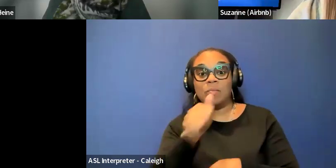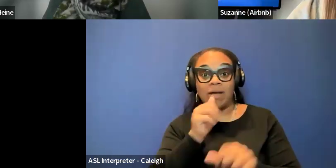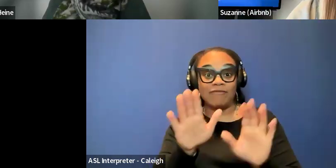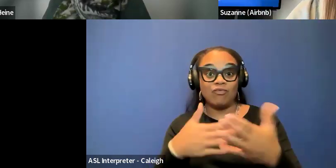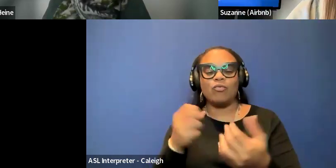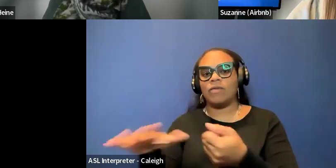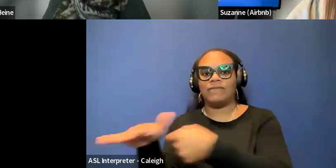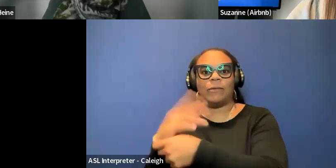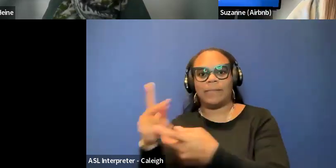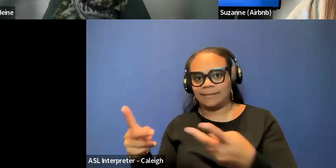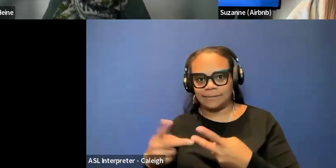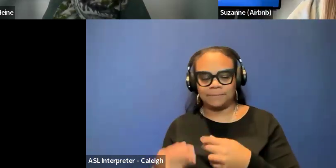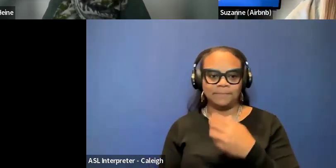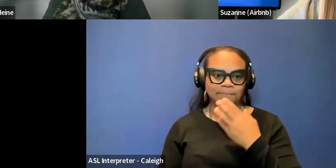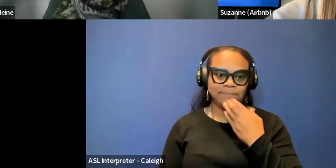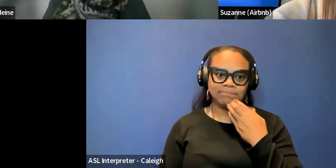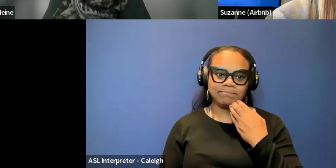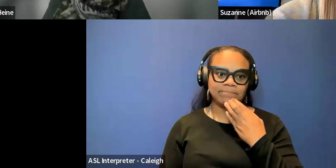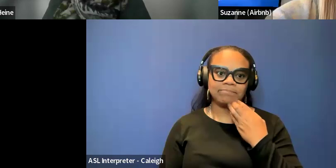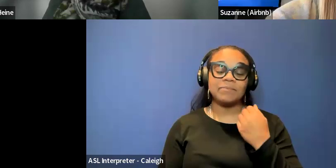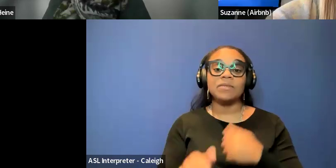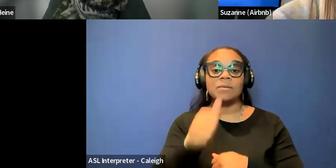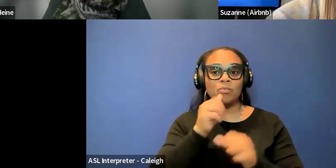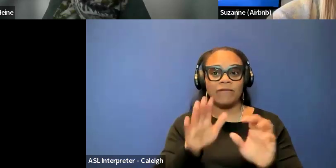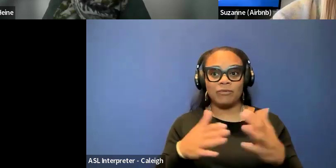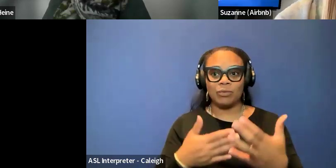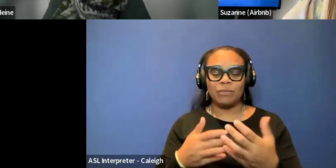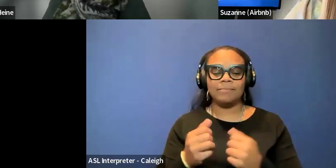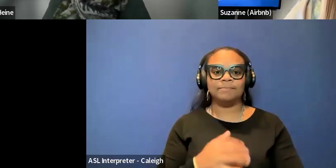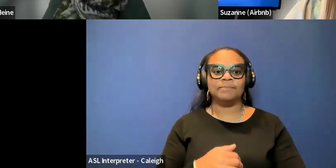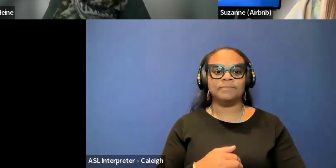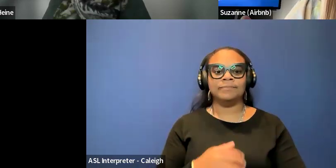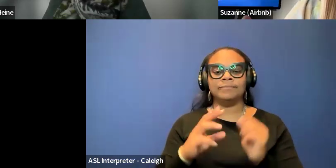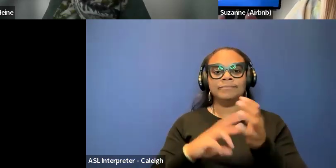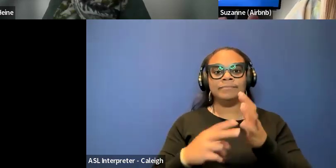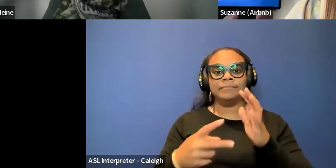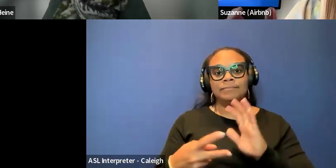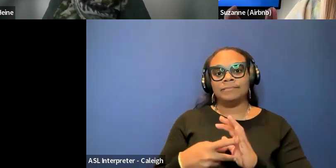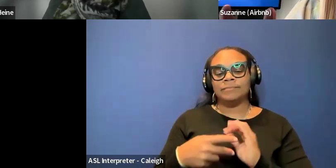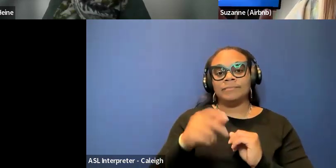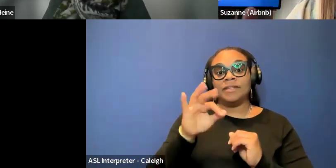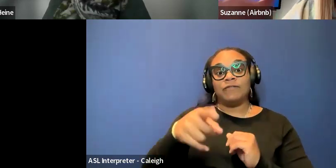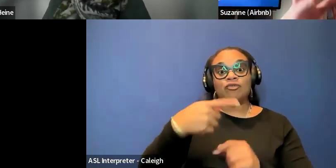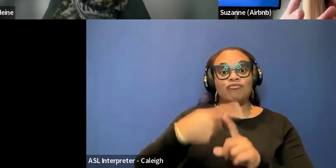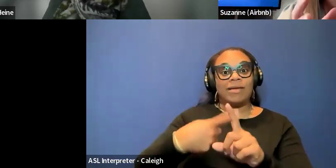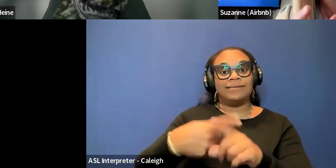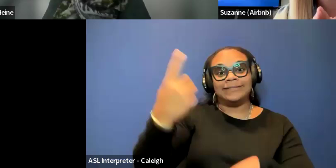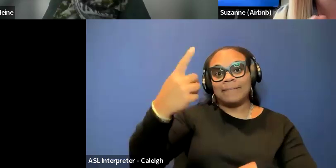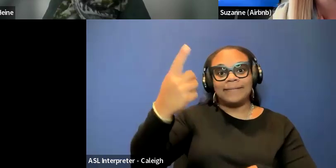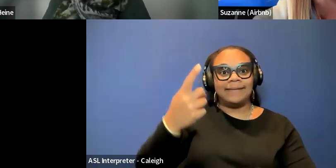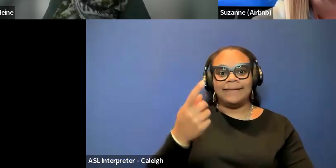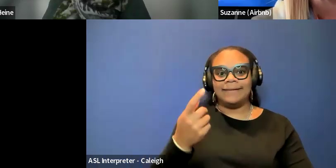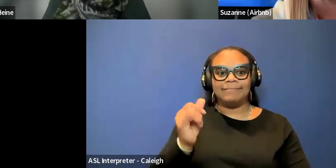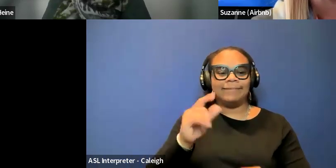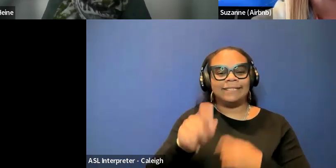place. And a private room is when you rent out something, it's just a